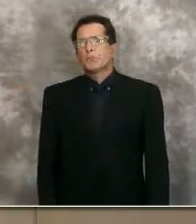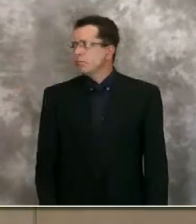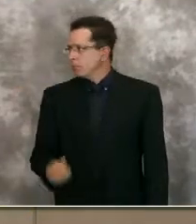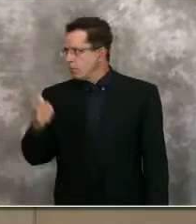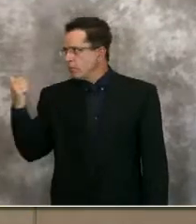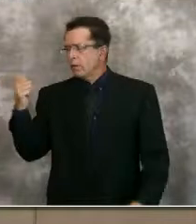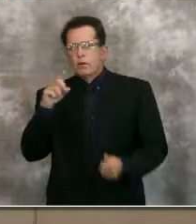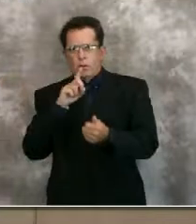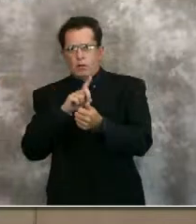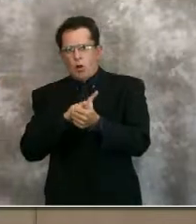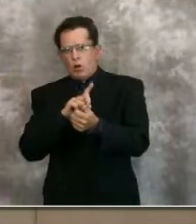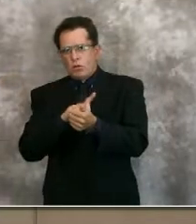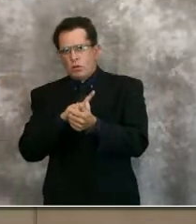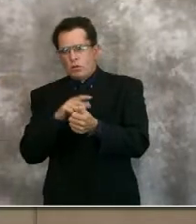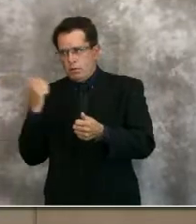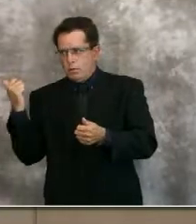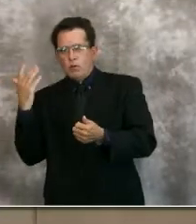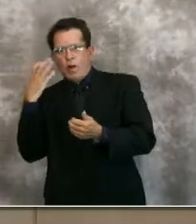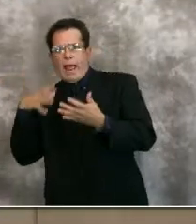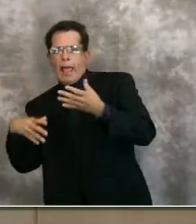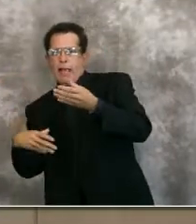Just to add to Dr. McDonald's